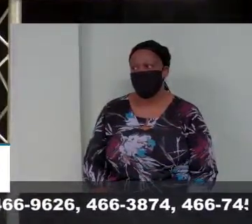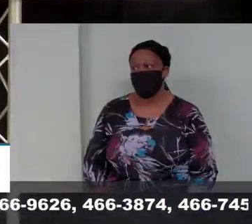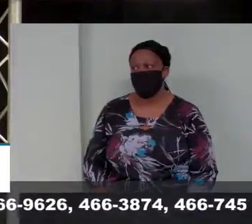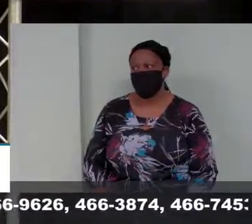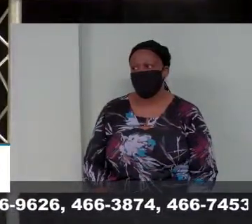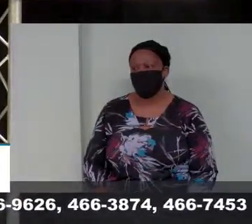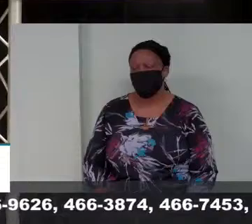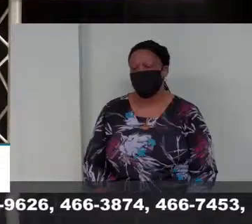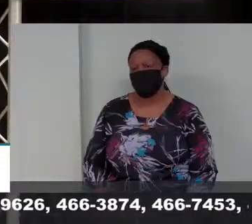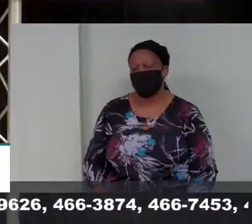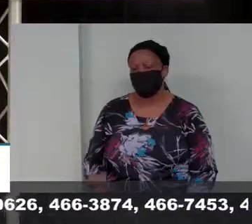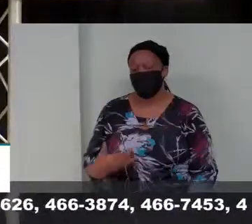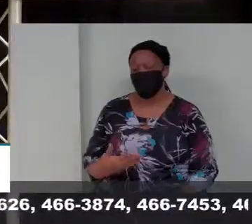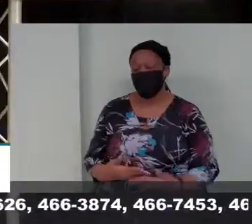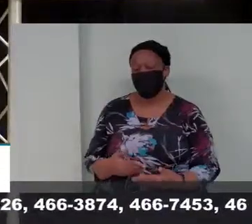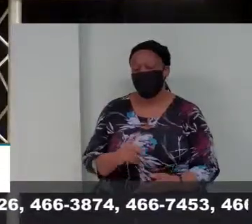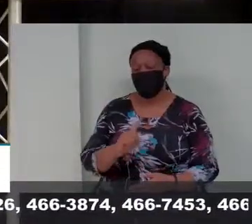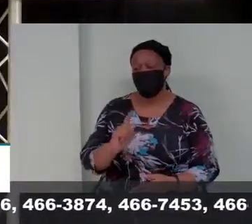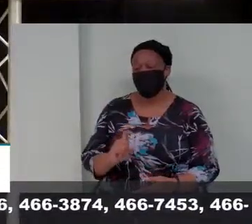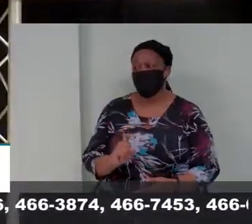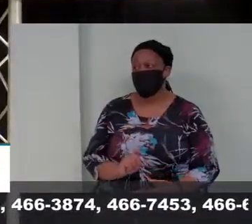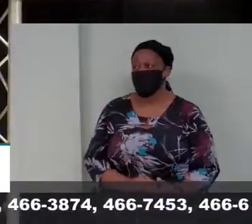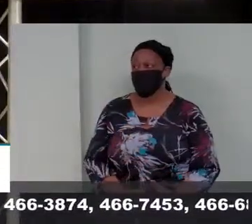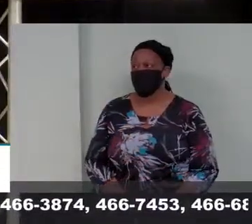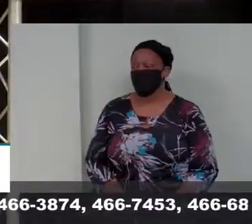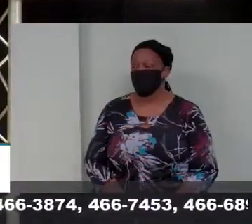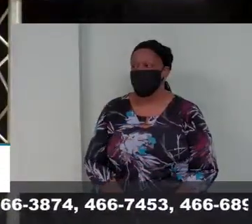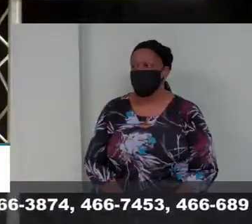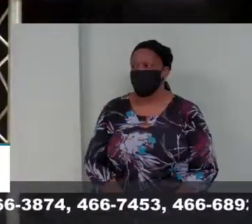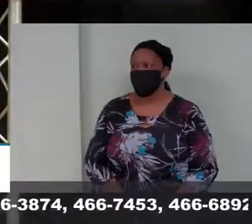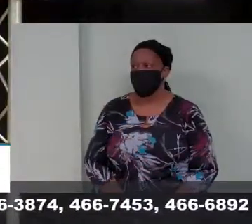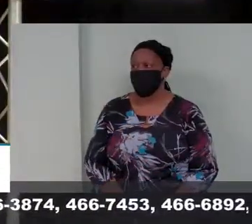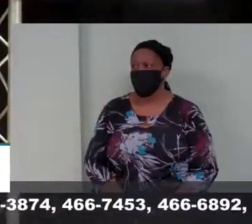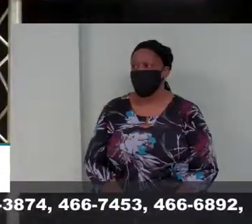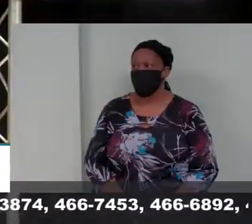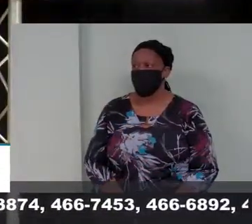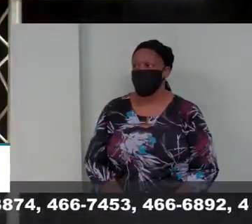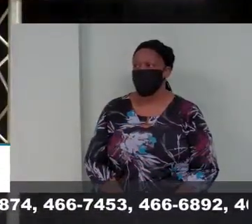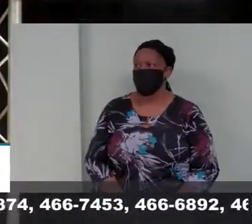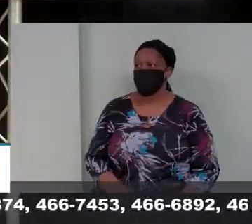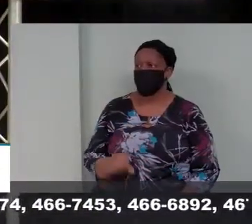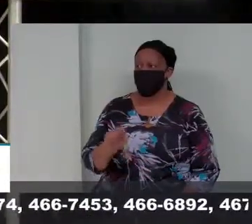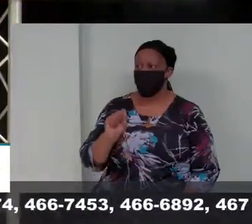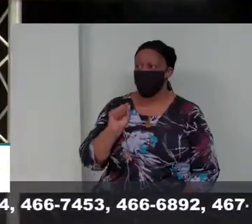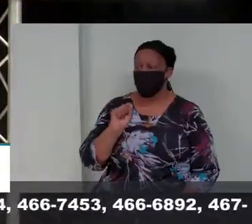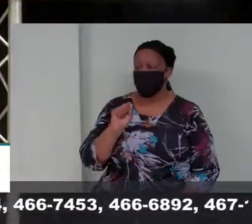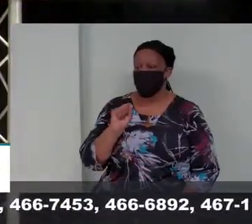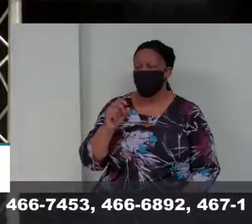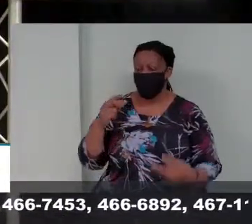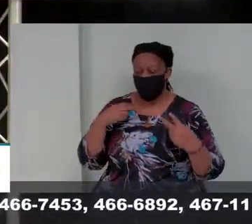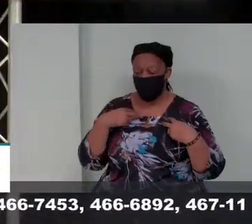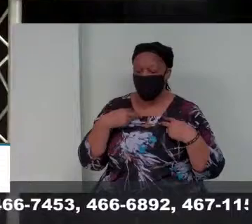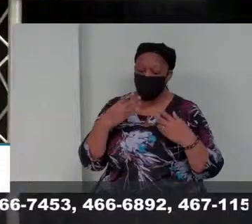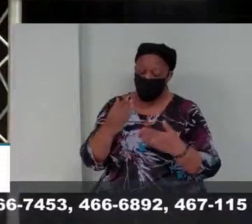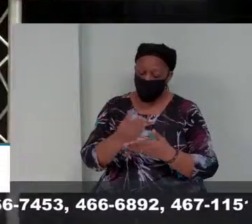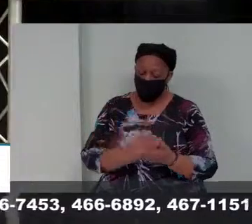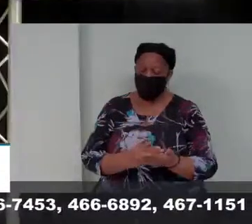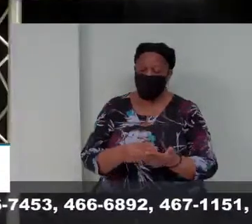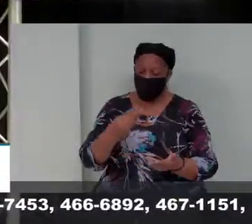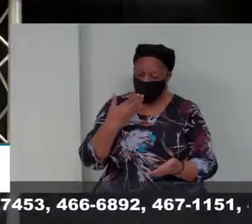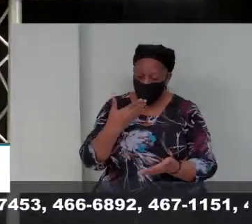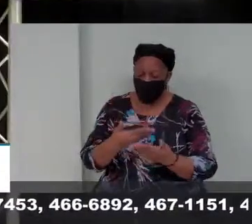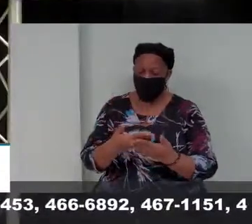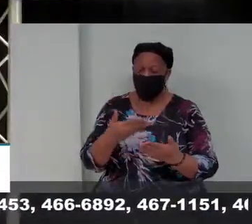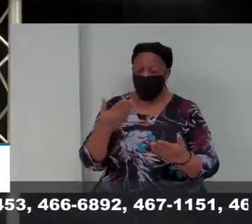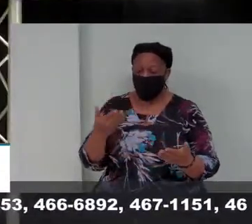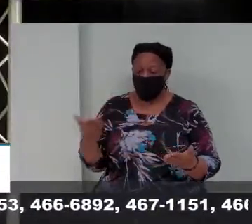Very good question, Mr. Williams. And so we would have developed some robust protocols ahead of opening our